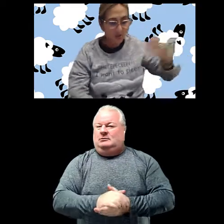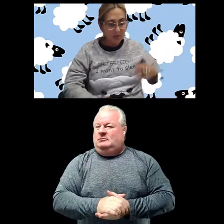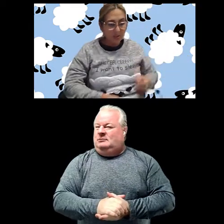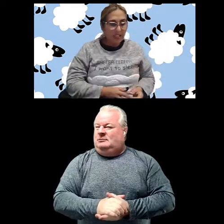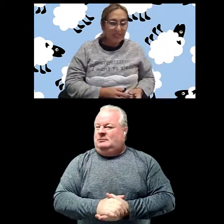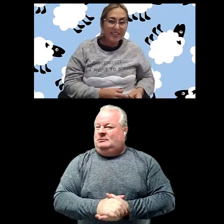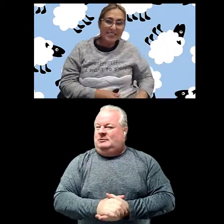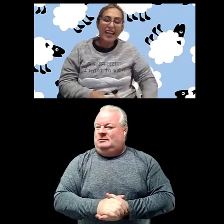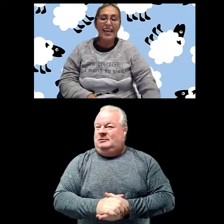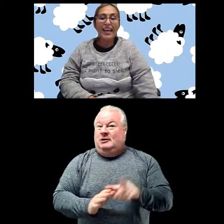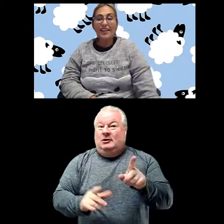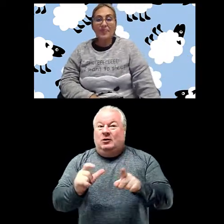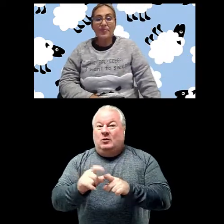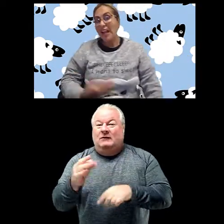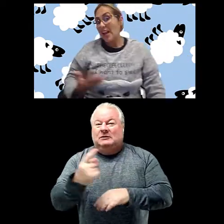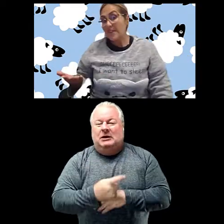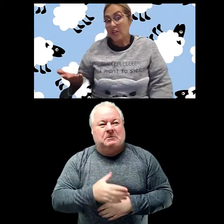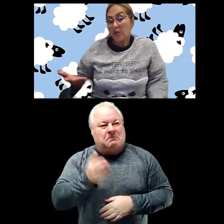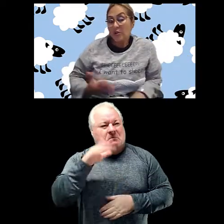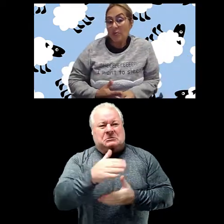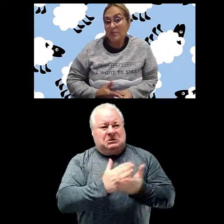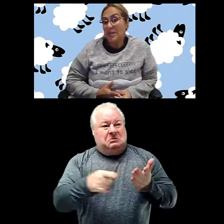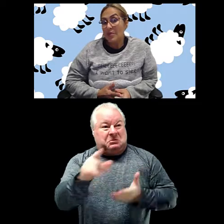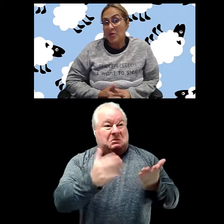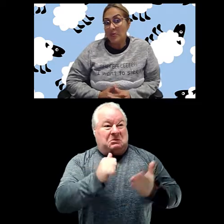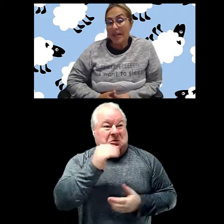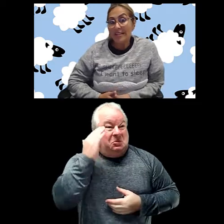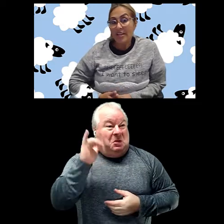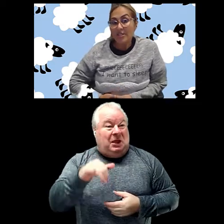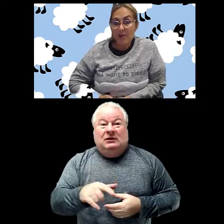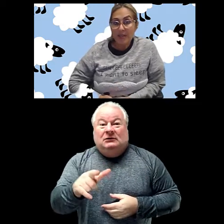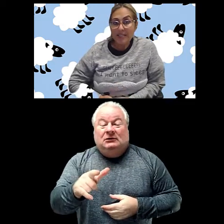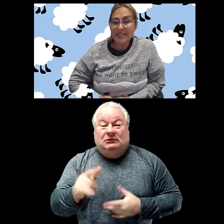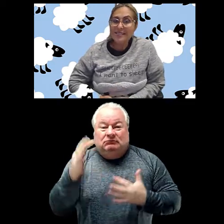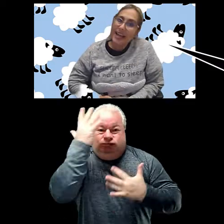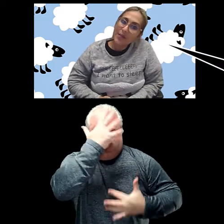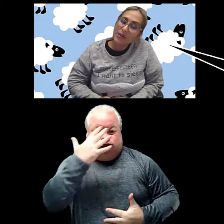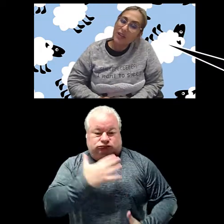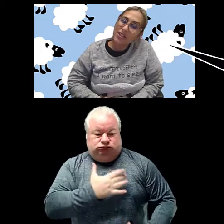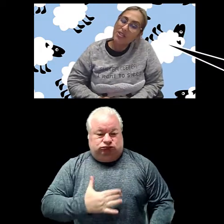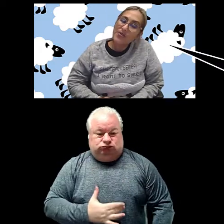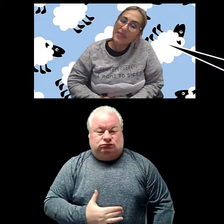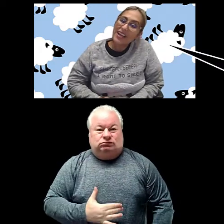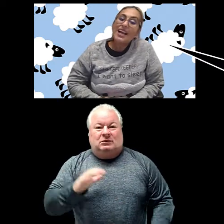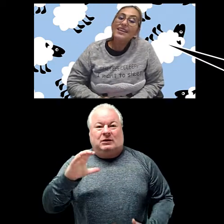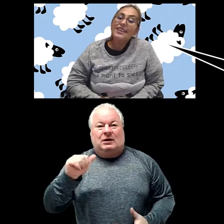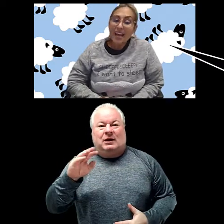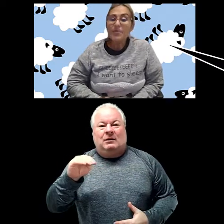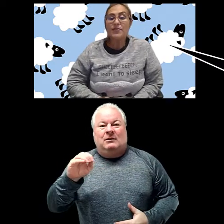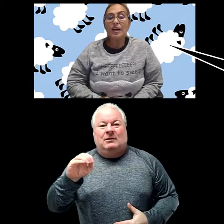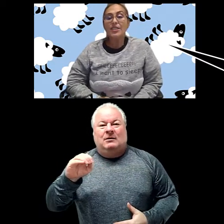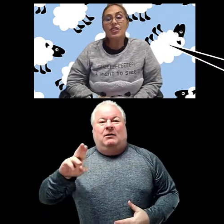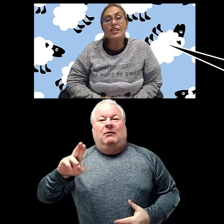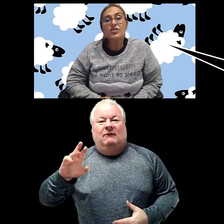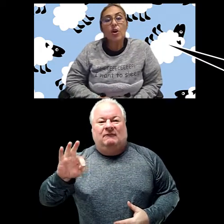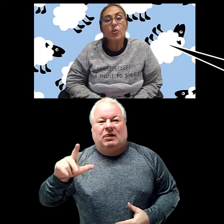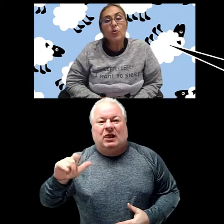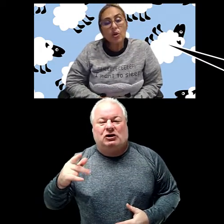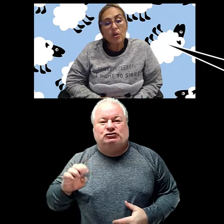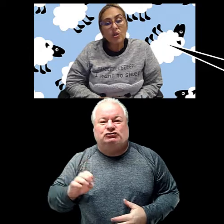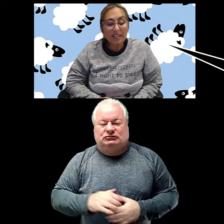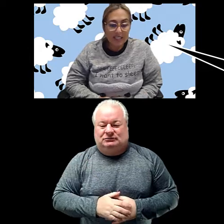Our word of the day, I figured some of you might not know it, is camouflage. Camouflage is